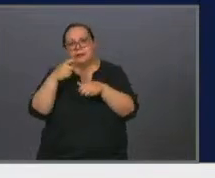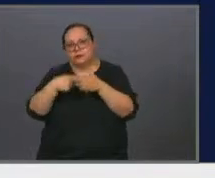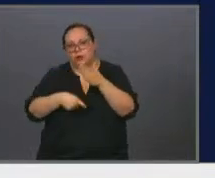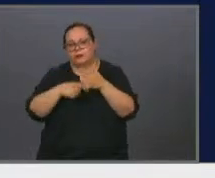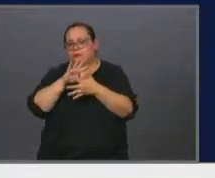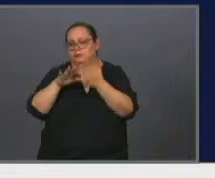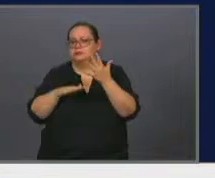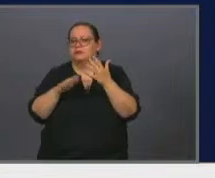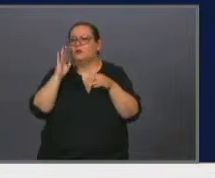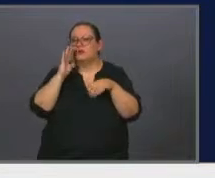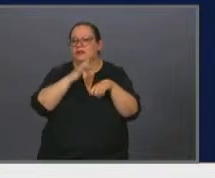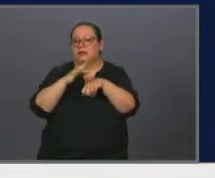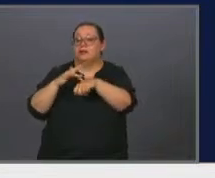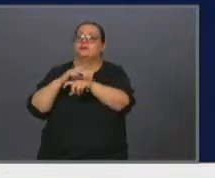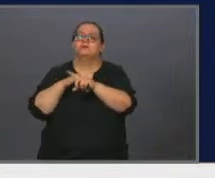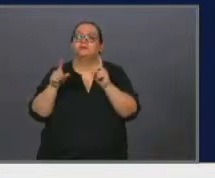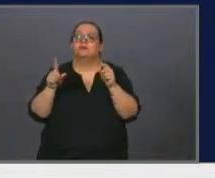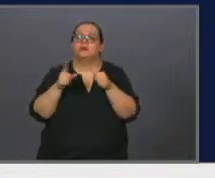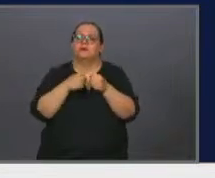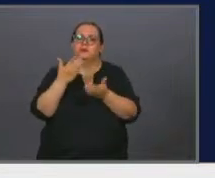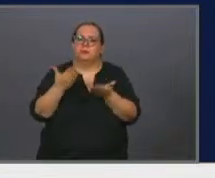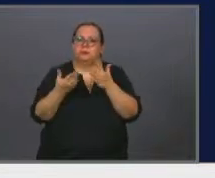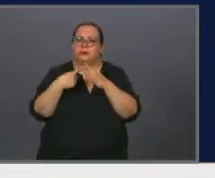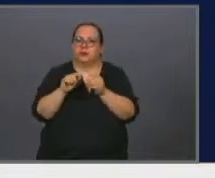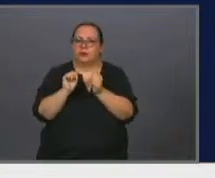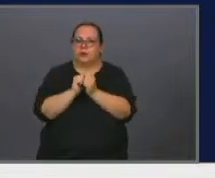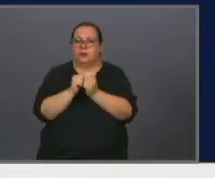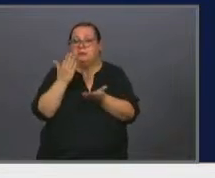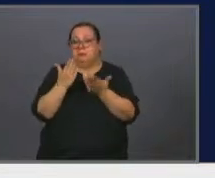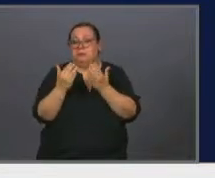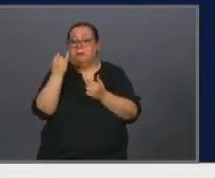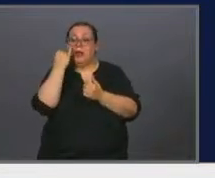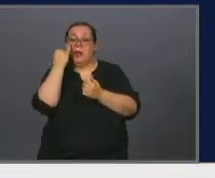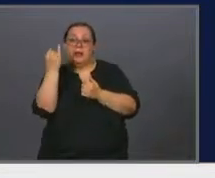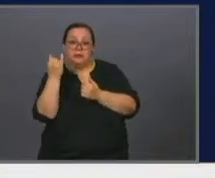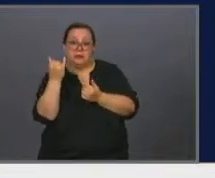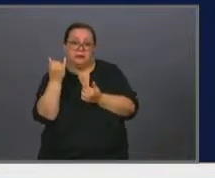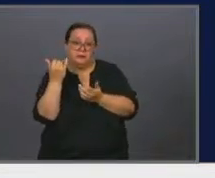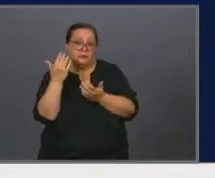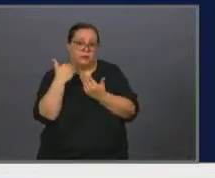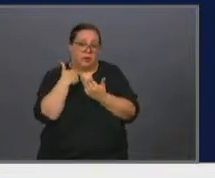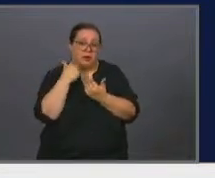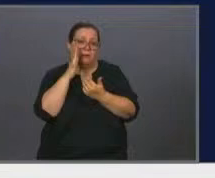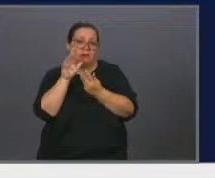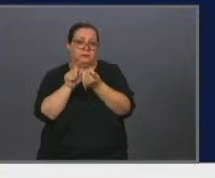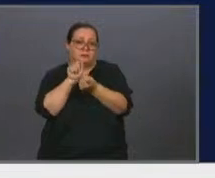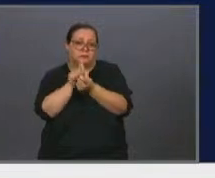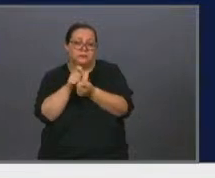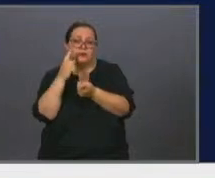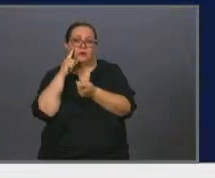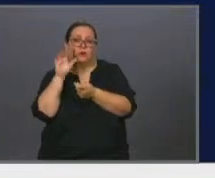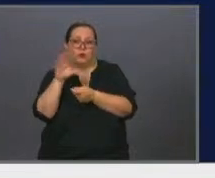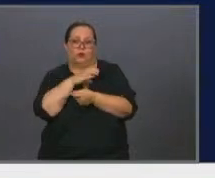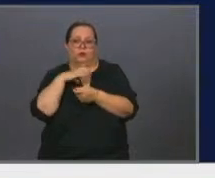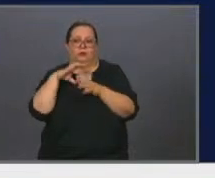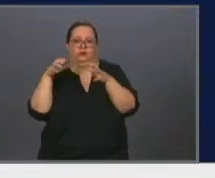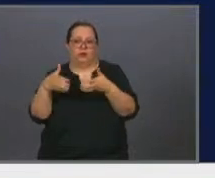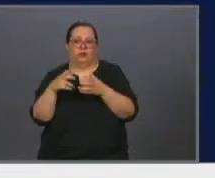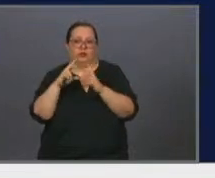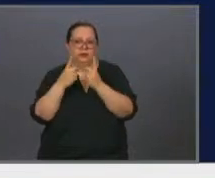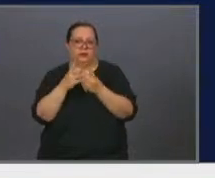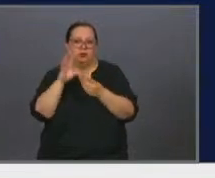those. But let's begin with maybe an idea that you might have that would be specific to your congressional district and